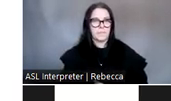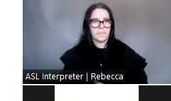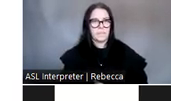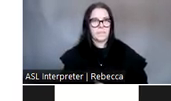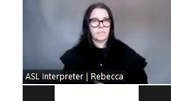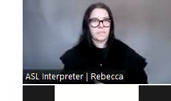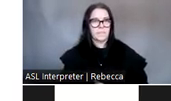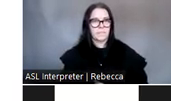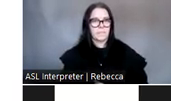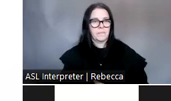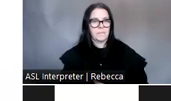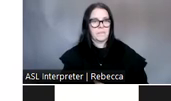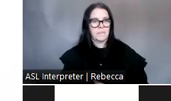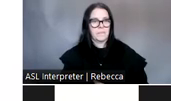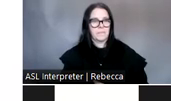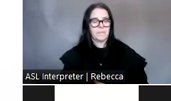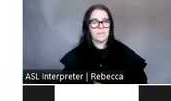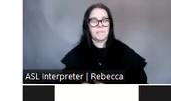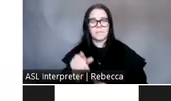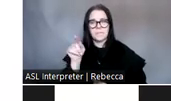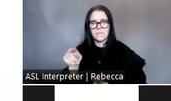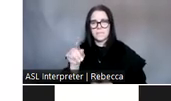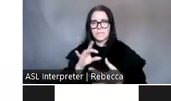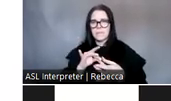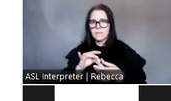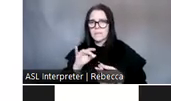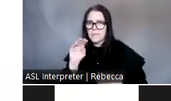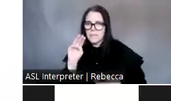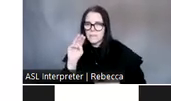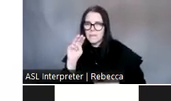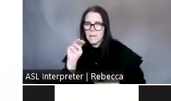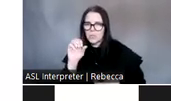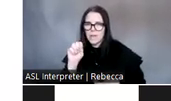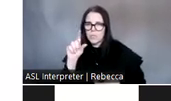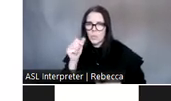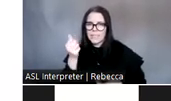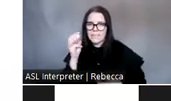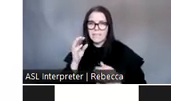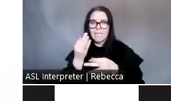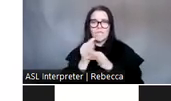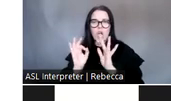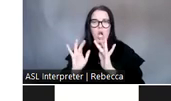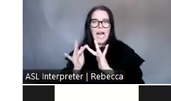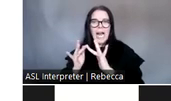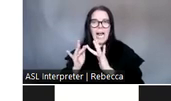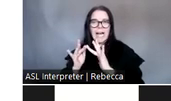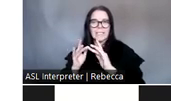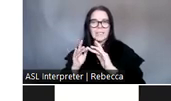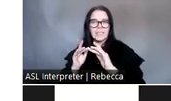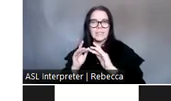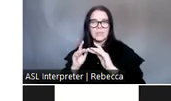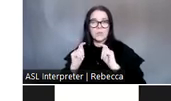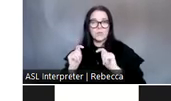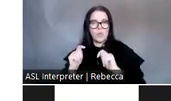Denise comments that the Microsoft Word 2016 online free tutorials have been extremely beneficial to many of my